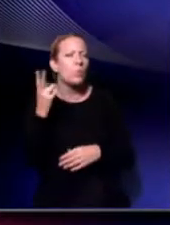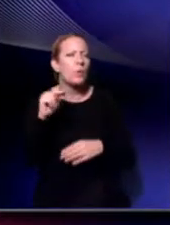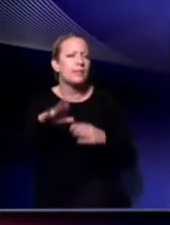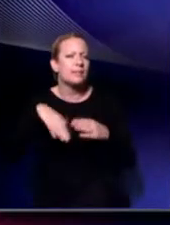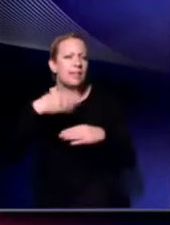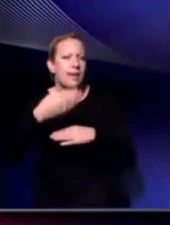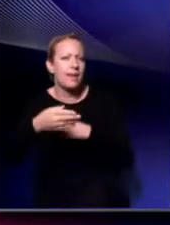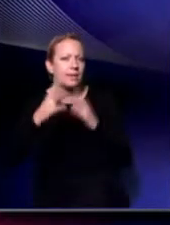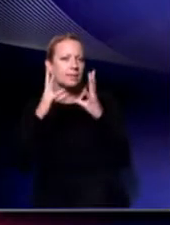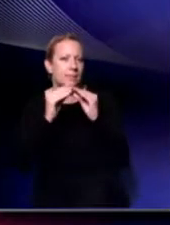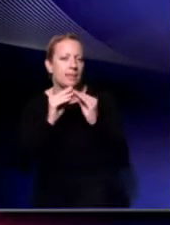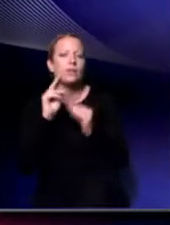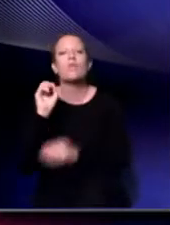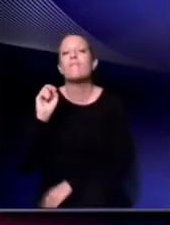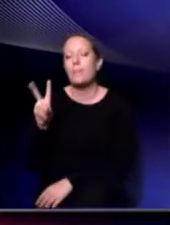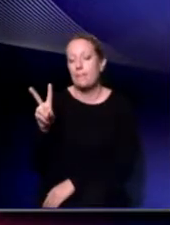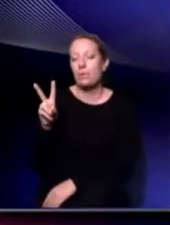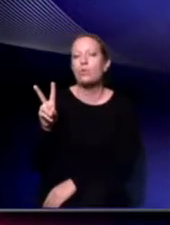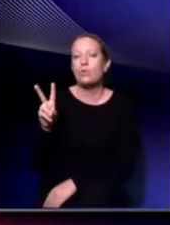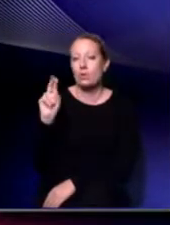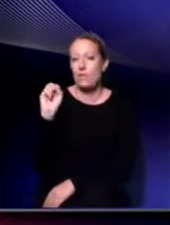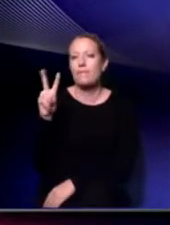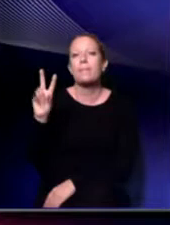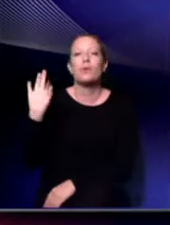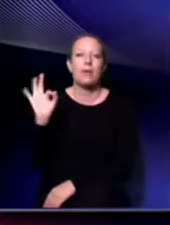it's on the thing, November 9th.